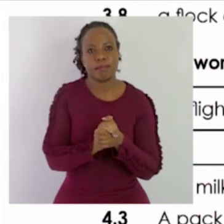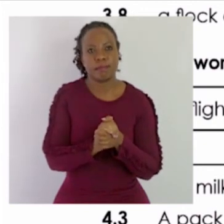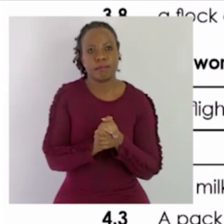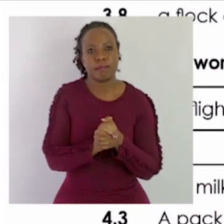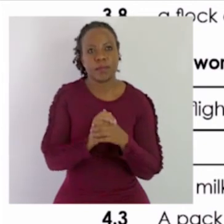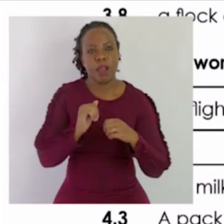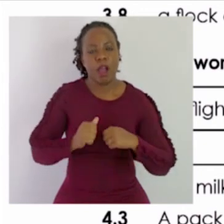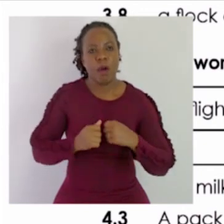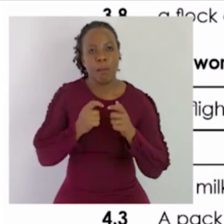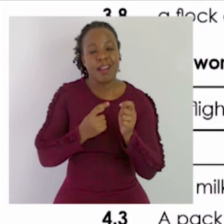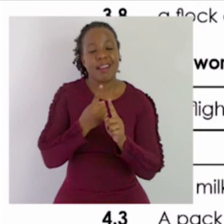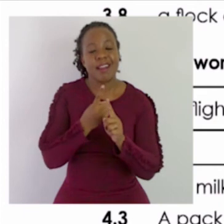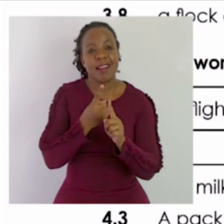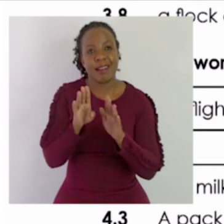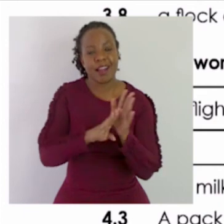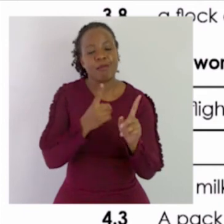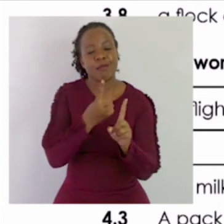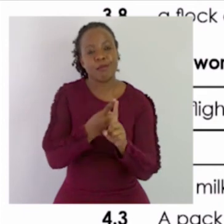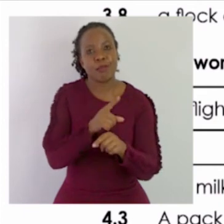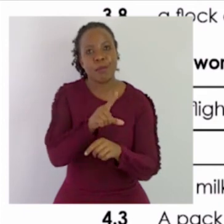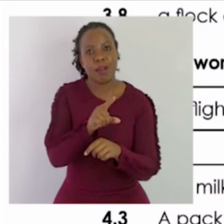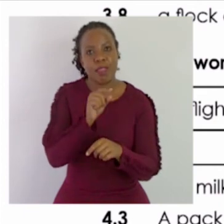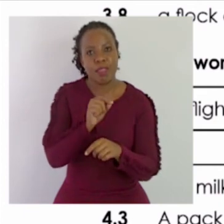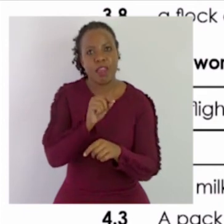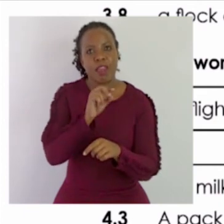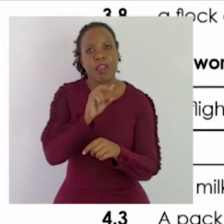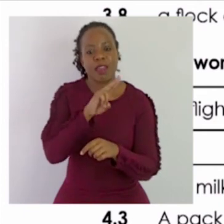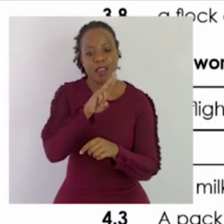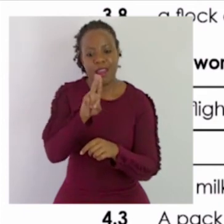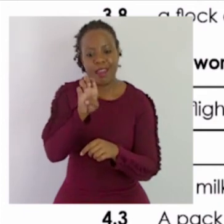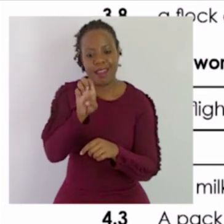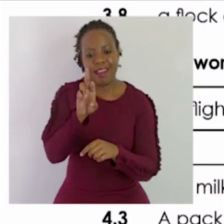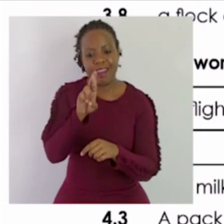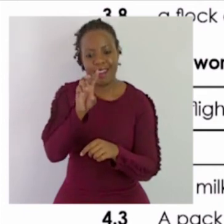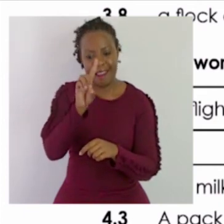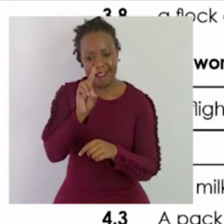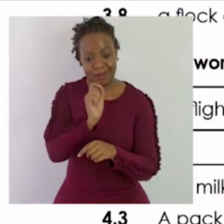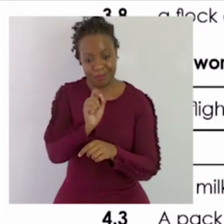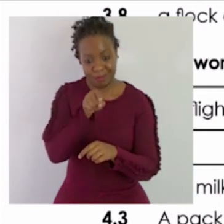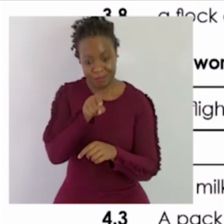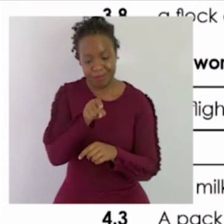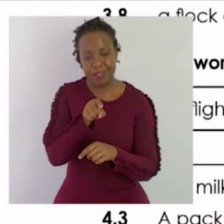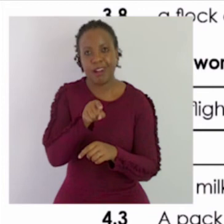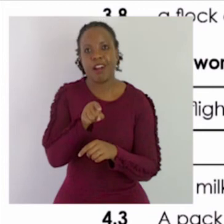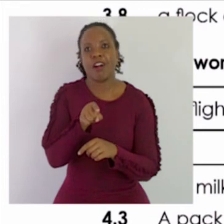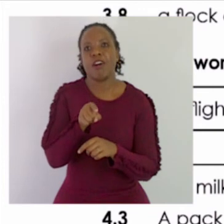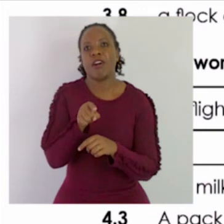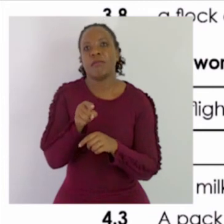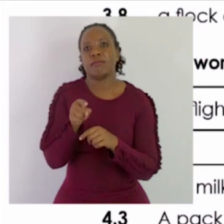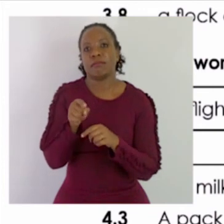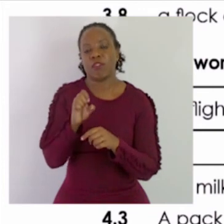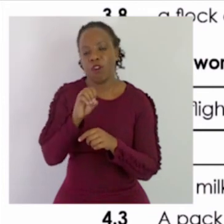Our milk comes from the herd of Jersey cows. So, boys and girls,